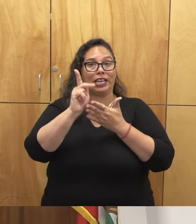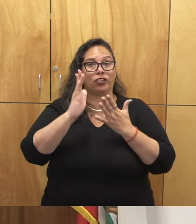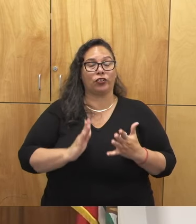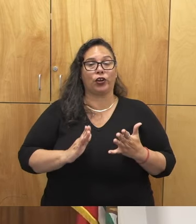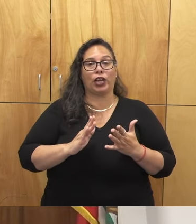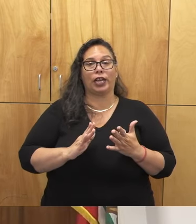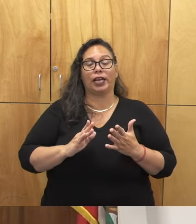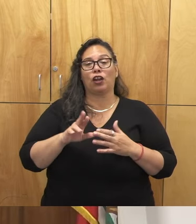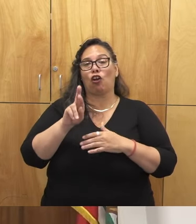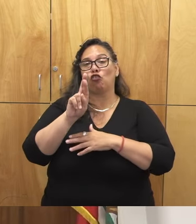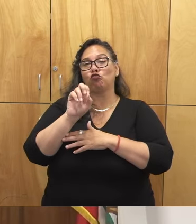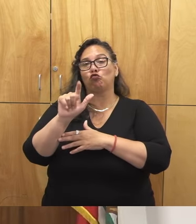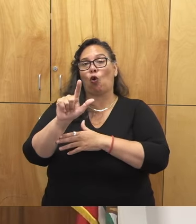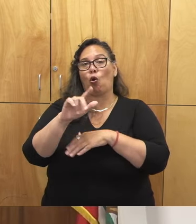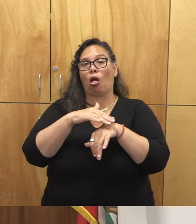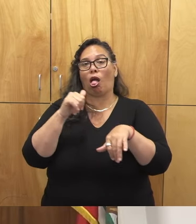vote.